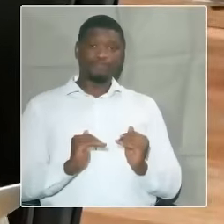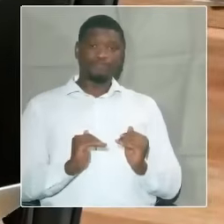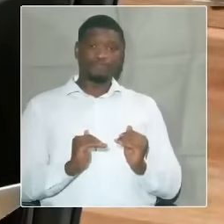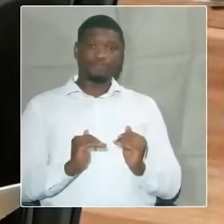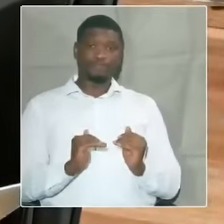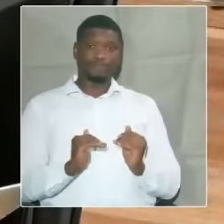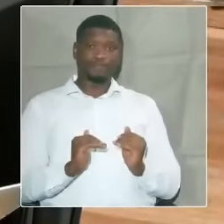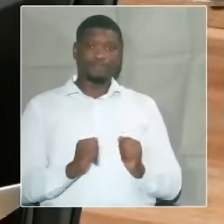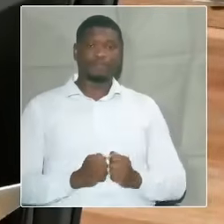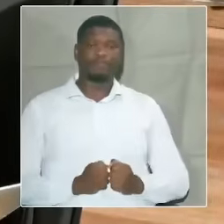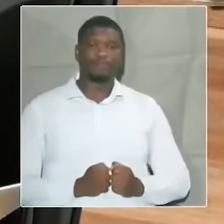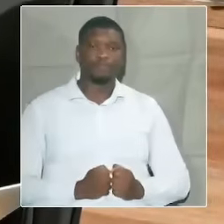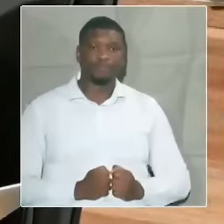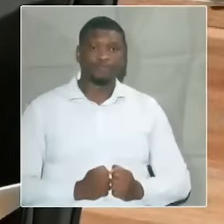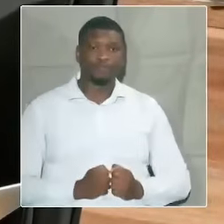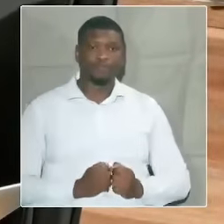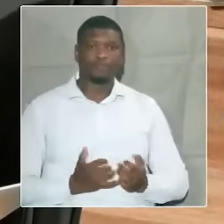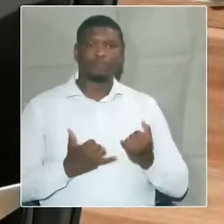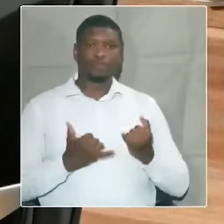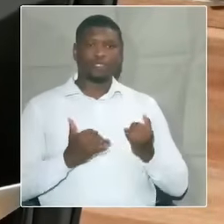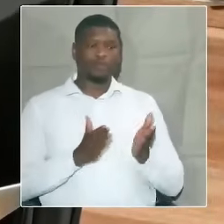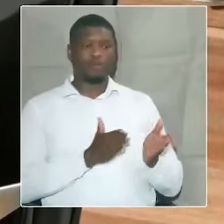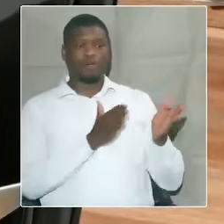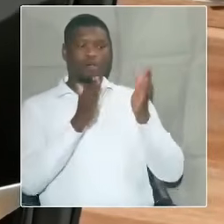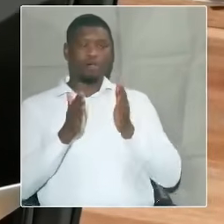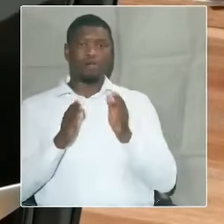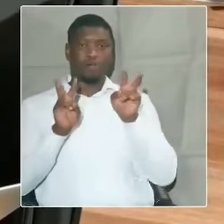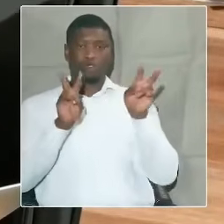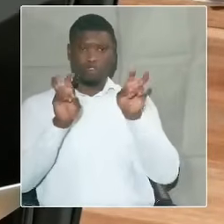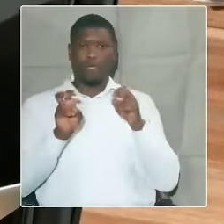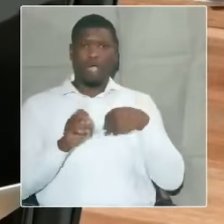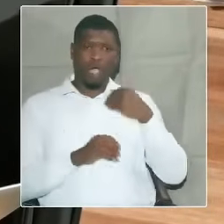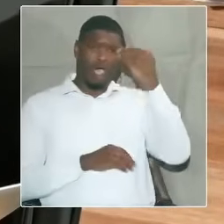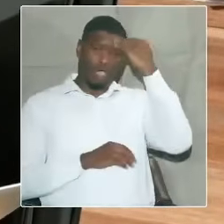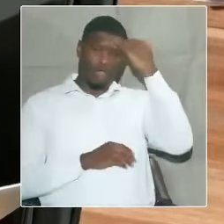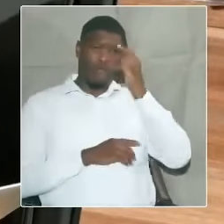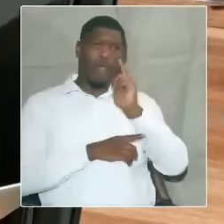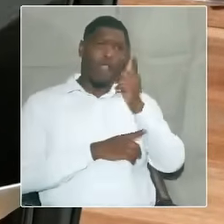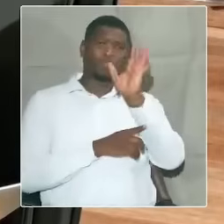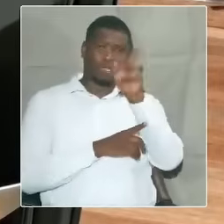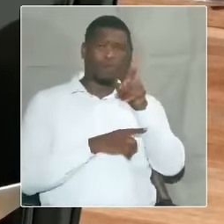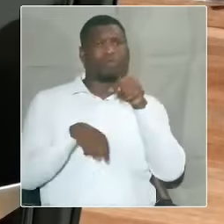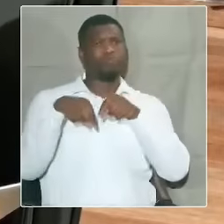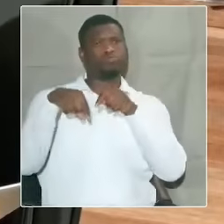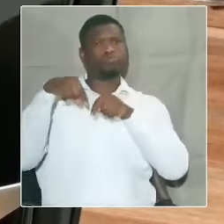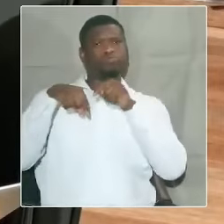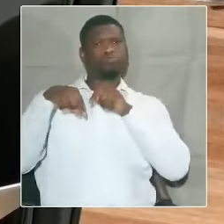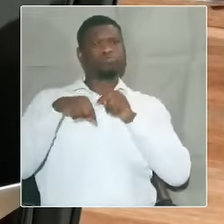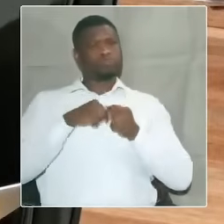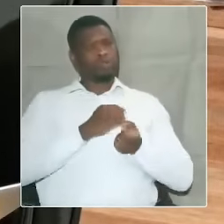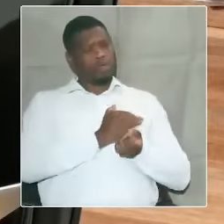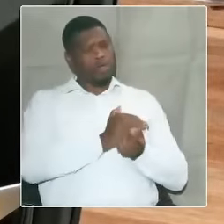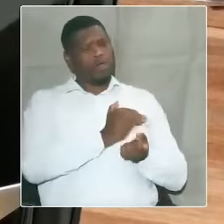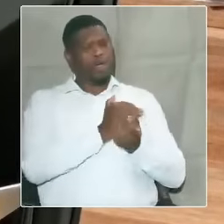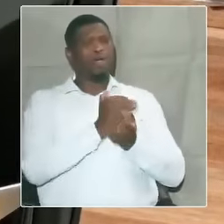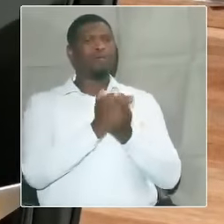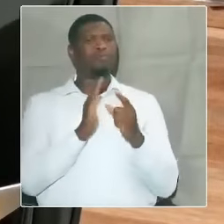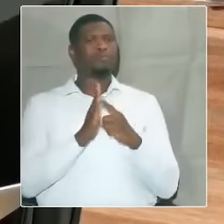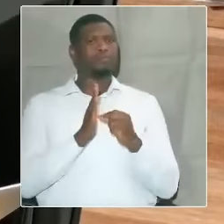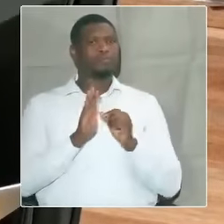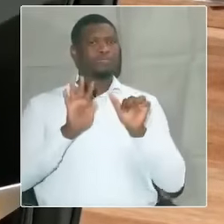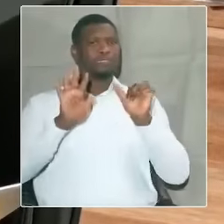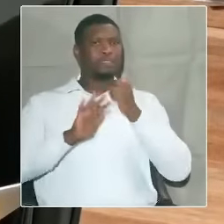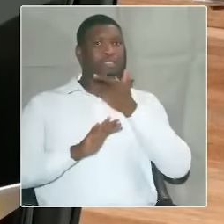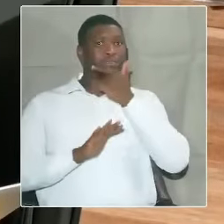Right, and then we can go to the next topic. I mean, I know that later on you bring back these events